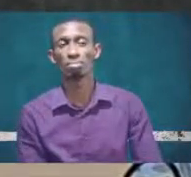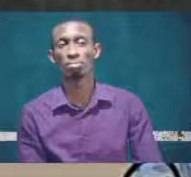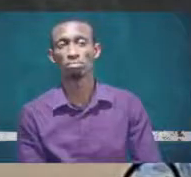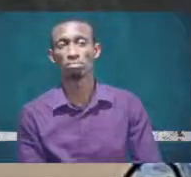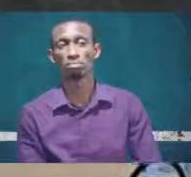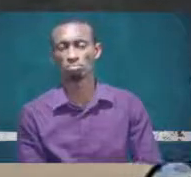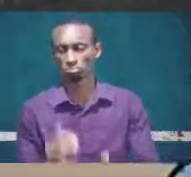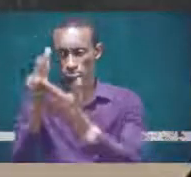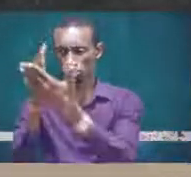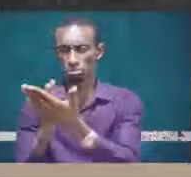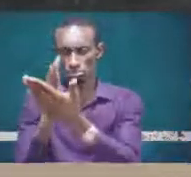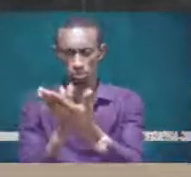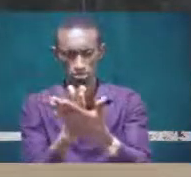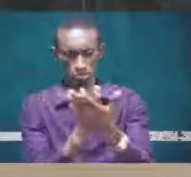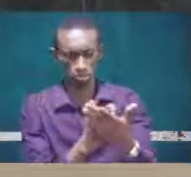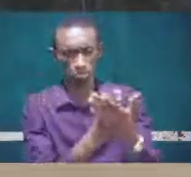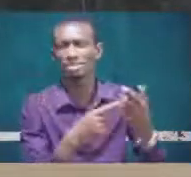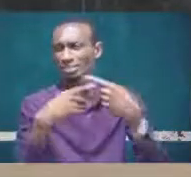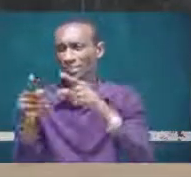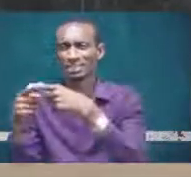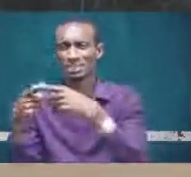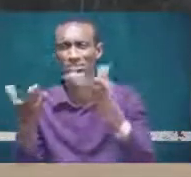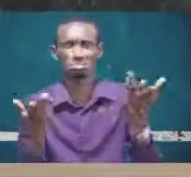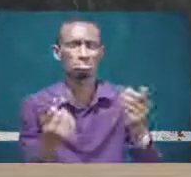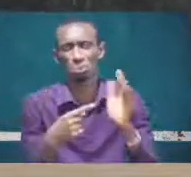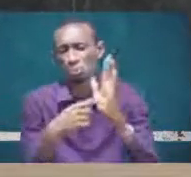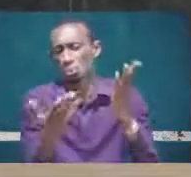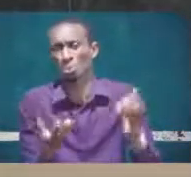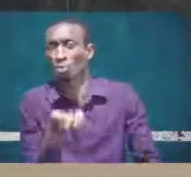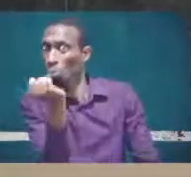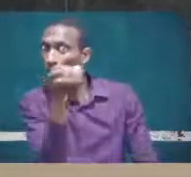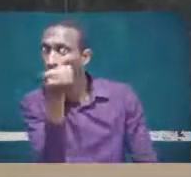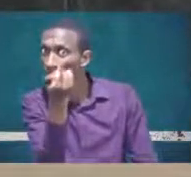currency is divided into different denominations. Now, like coins,